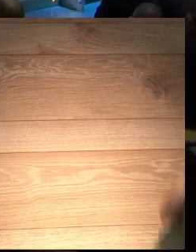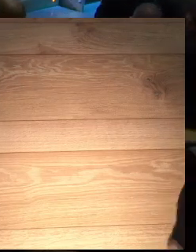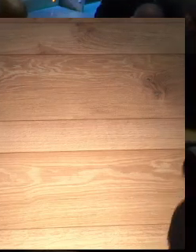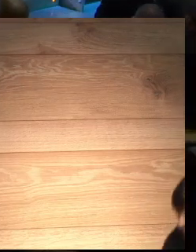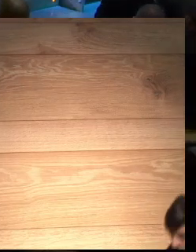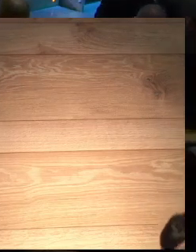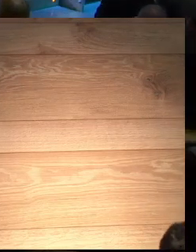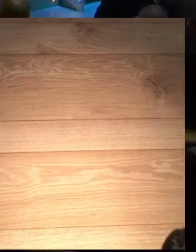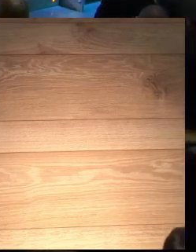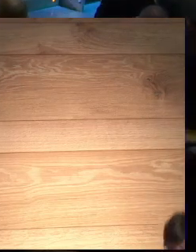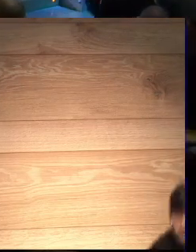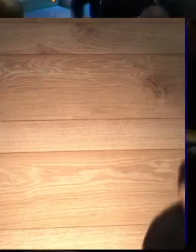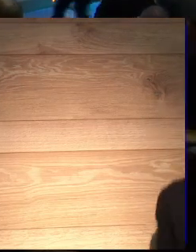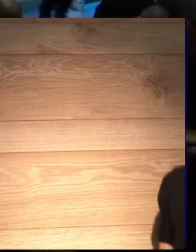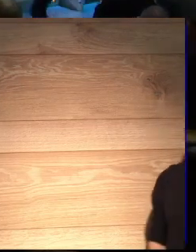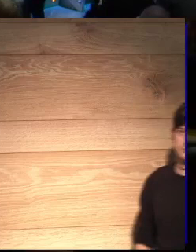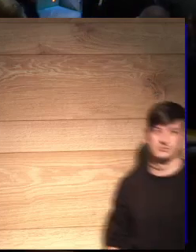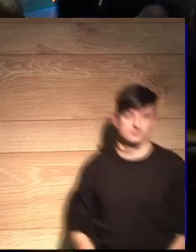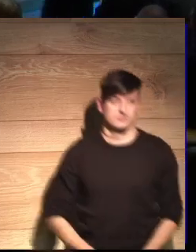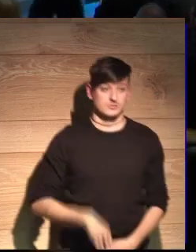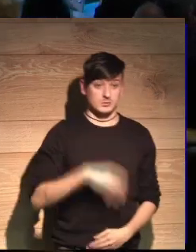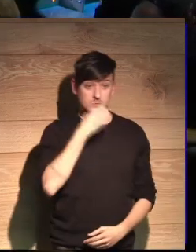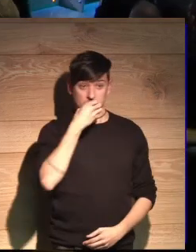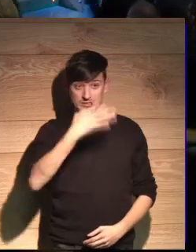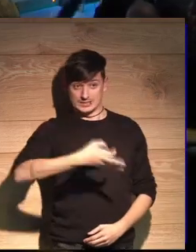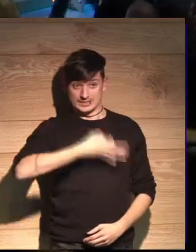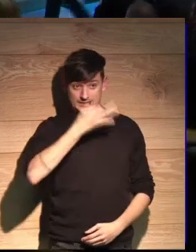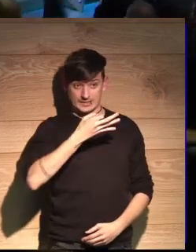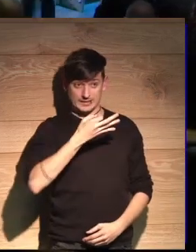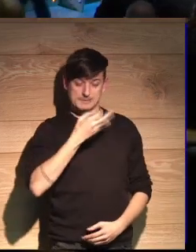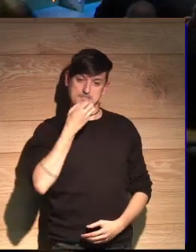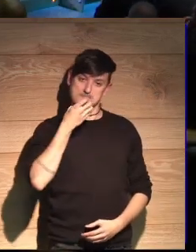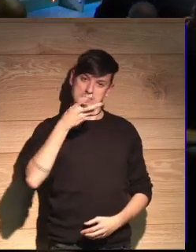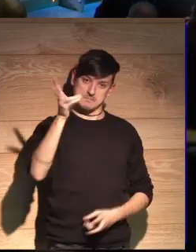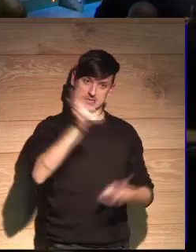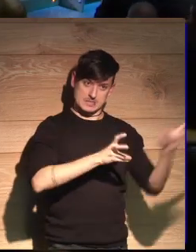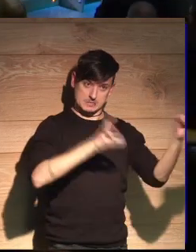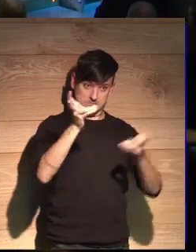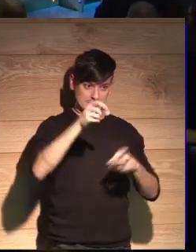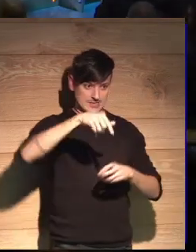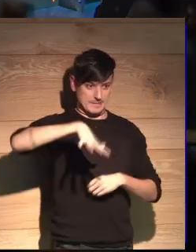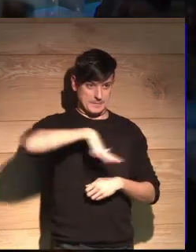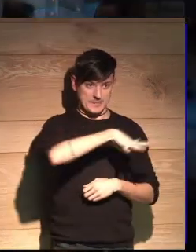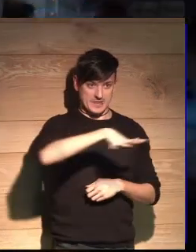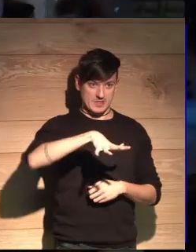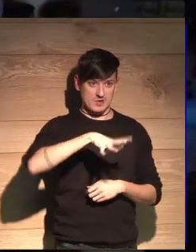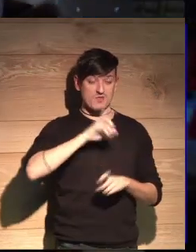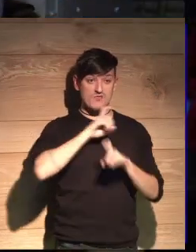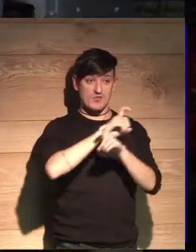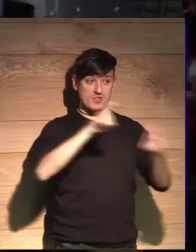Buenas tardes. Good afternoon. Welcome to Fundación Telefónica space.